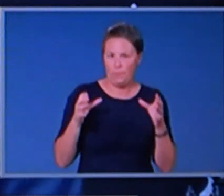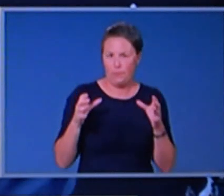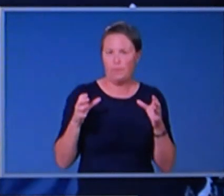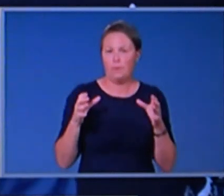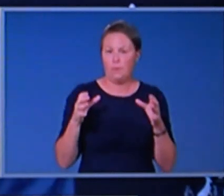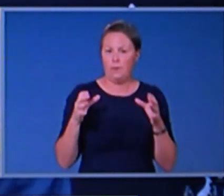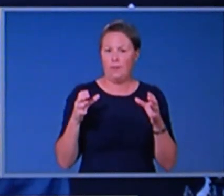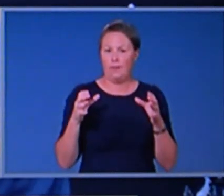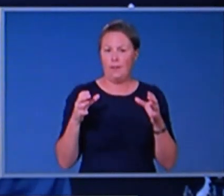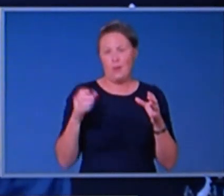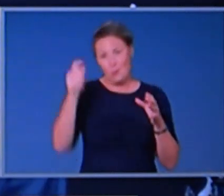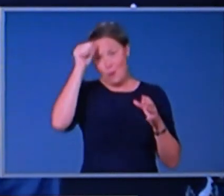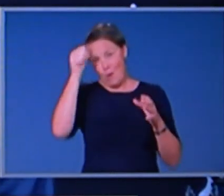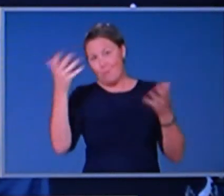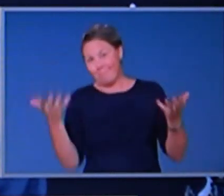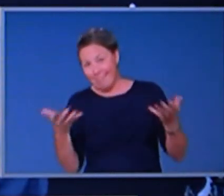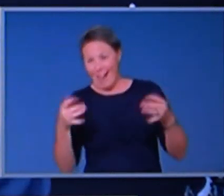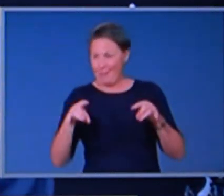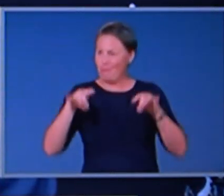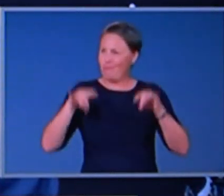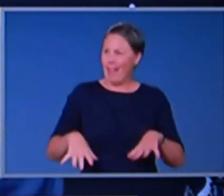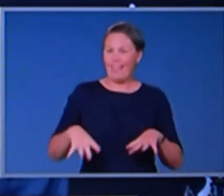in Australia in that, as the Prime Minister said,